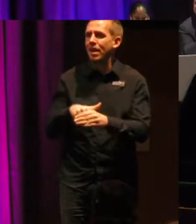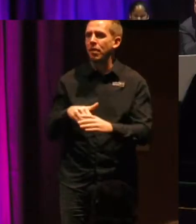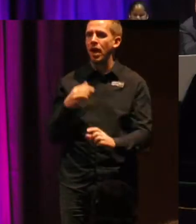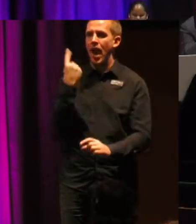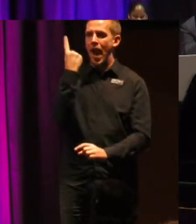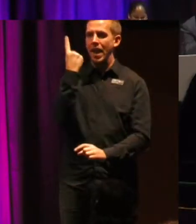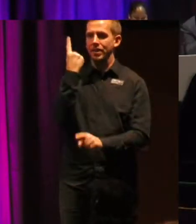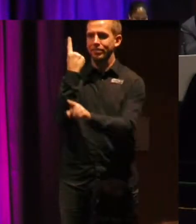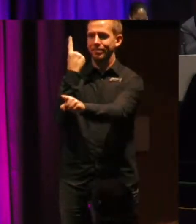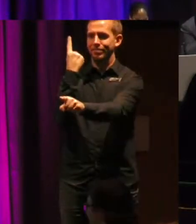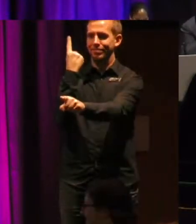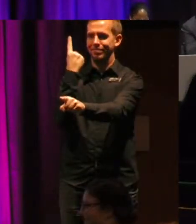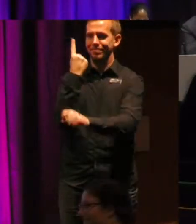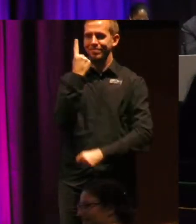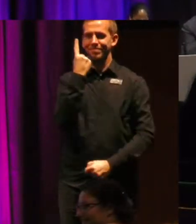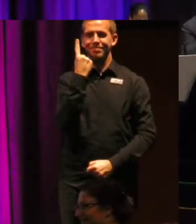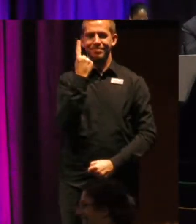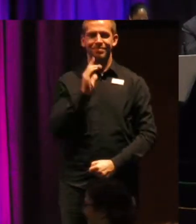person.